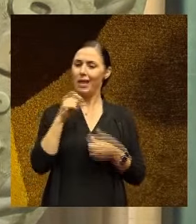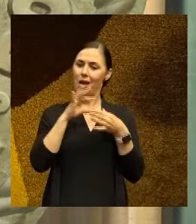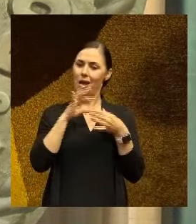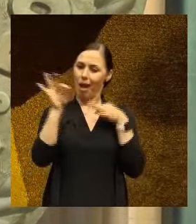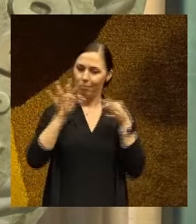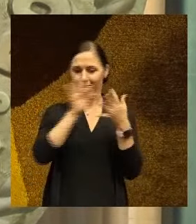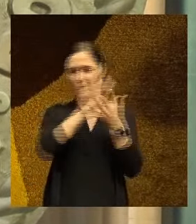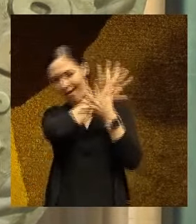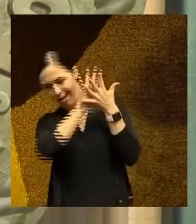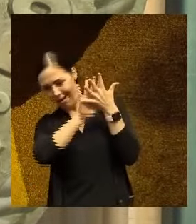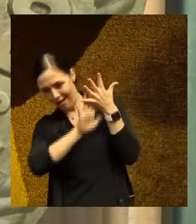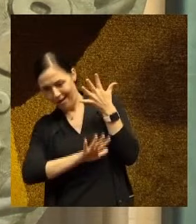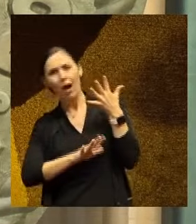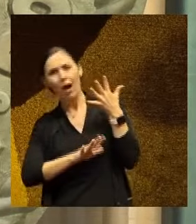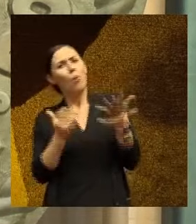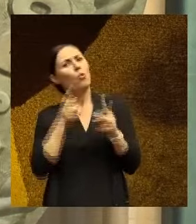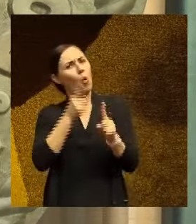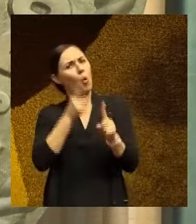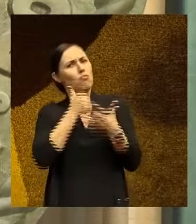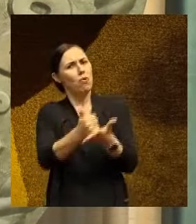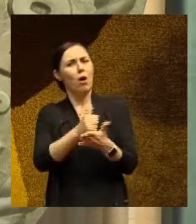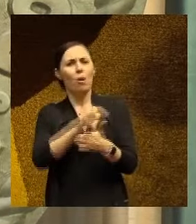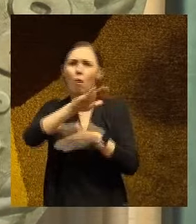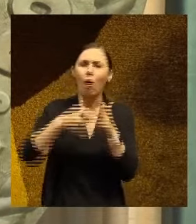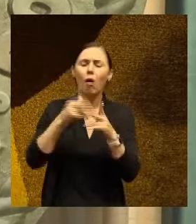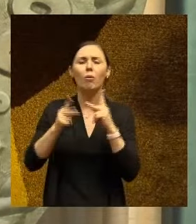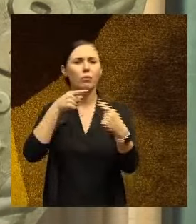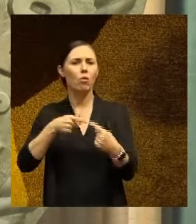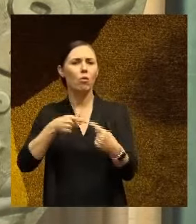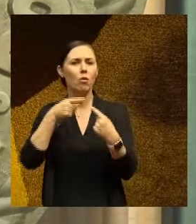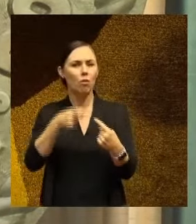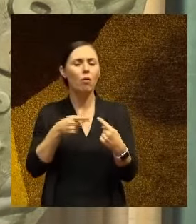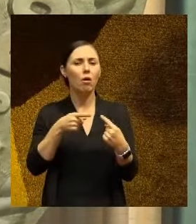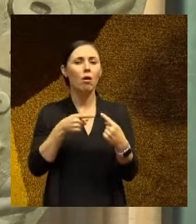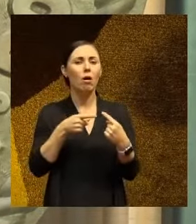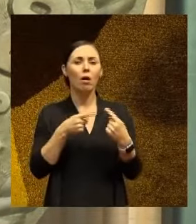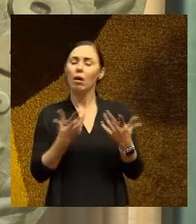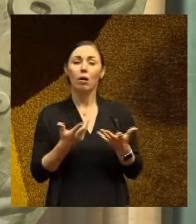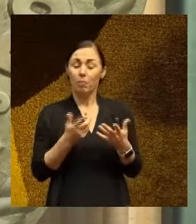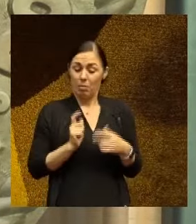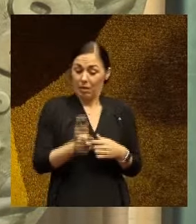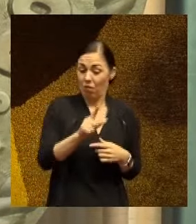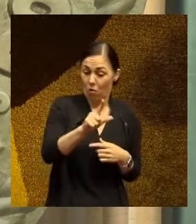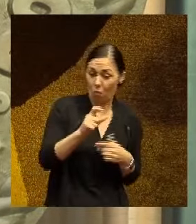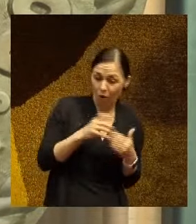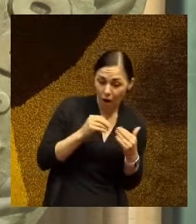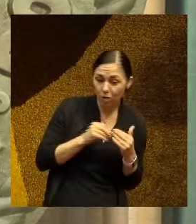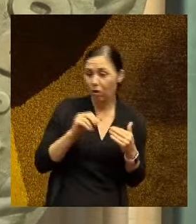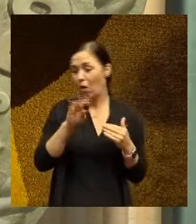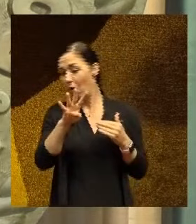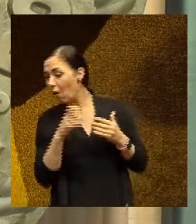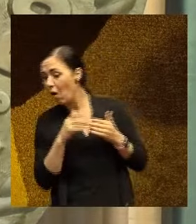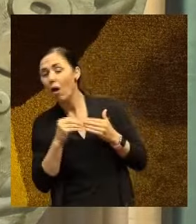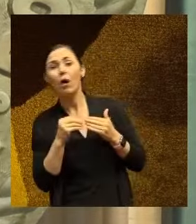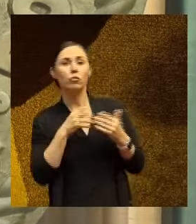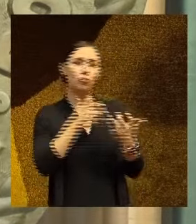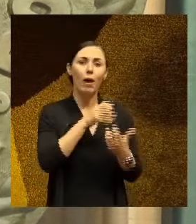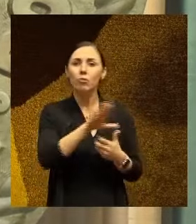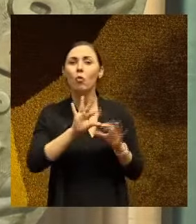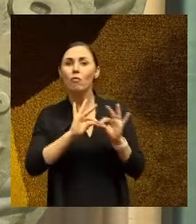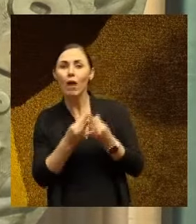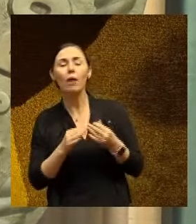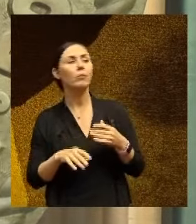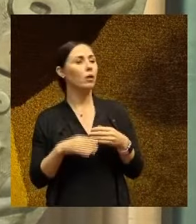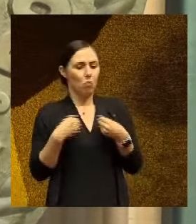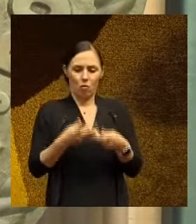who are struggling to make ends meet, whether it's $100 or $400, to provide childcare for